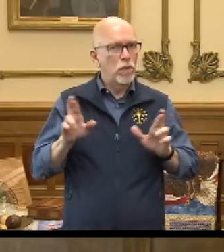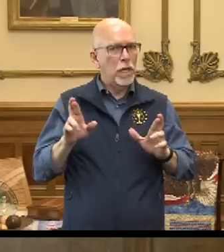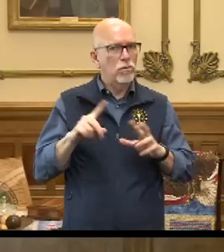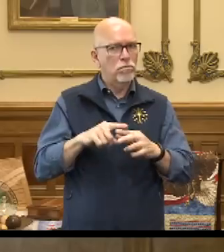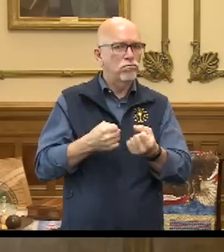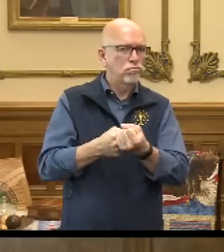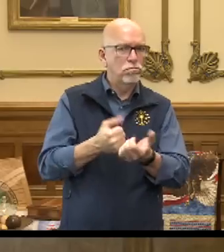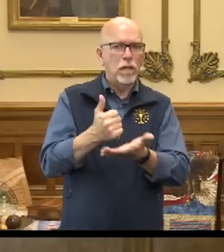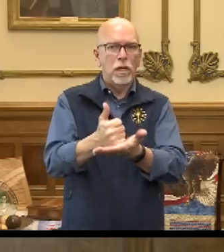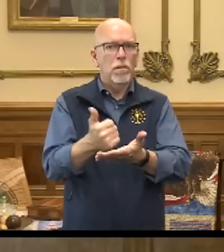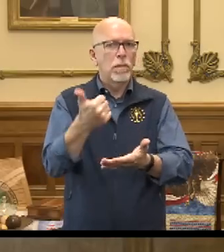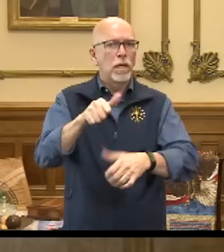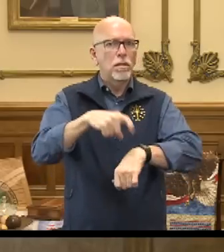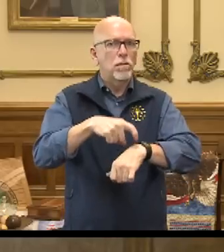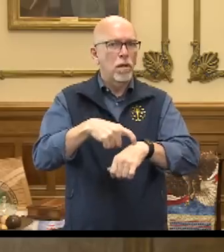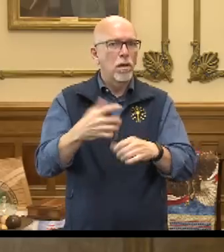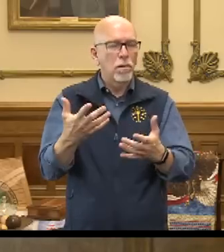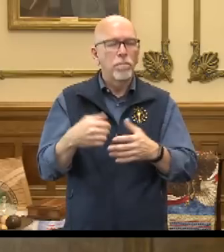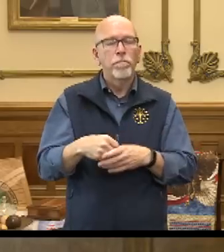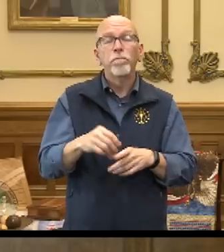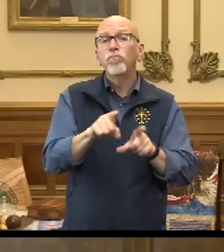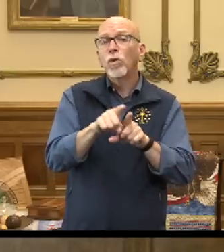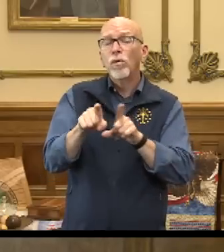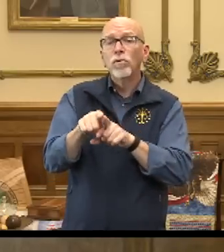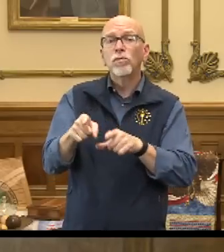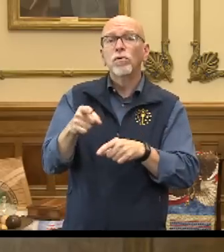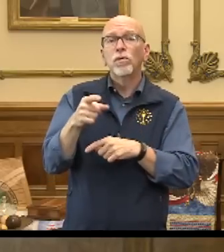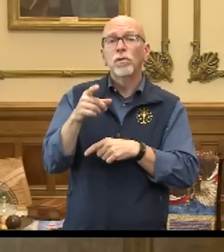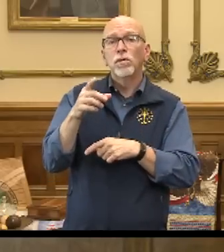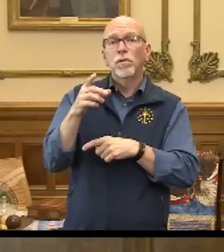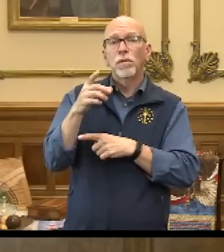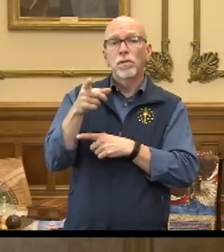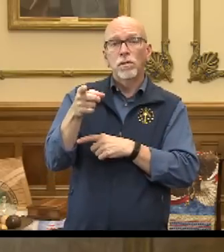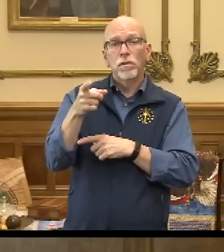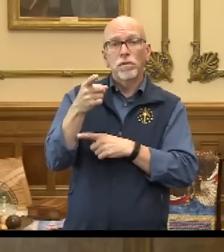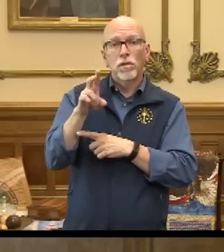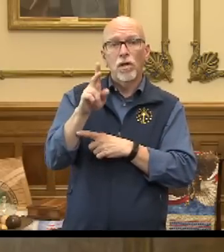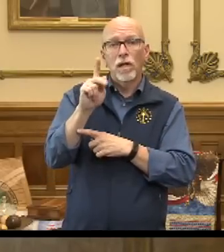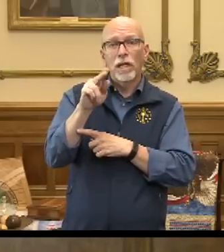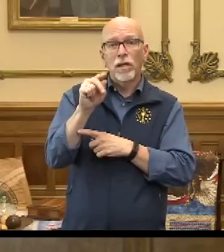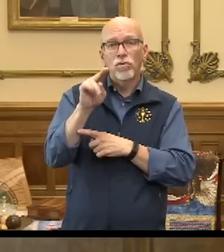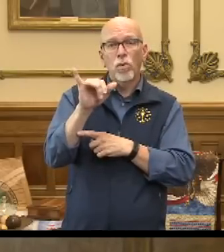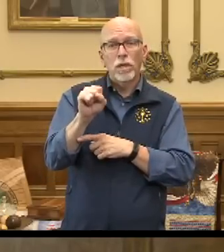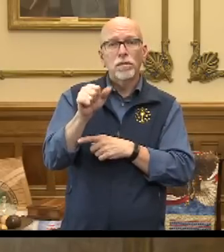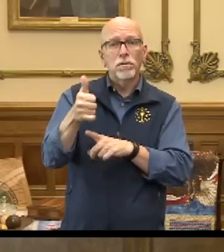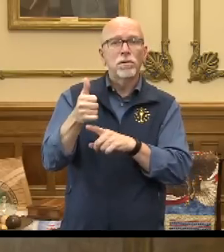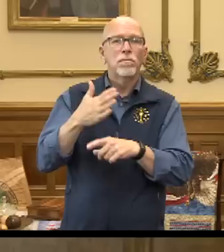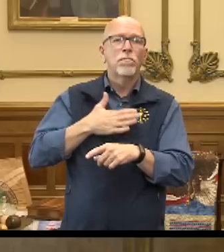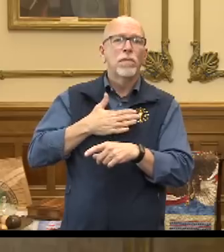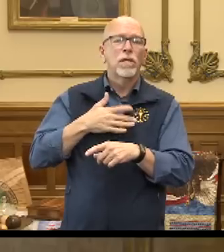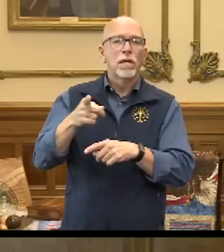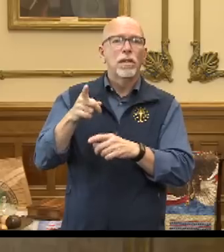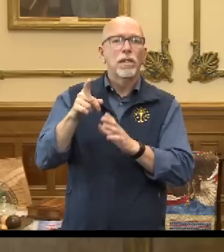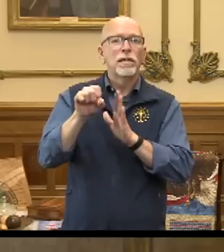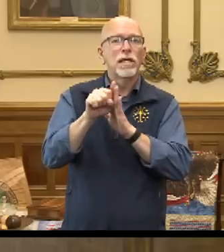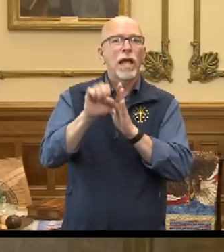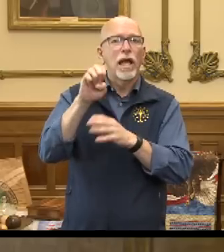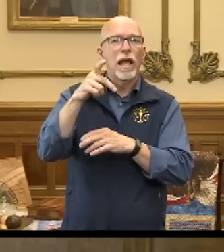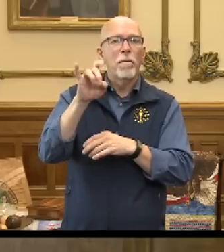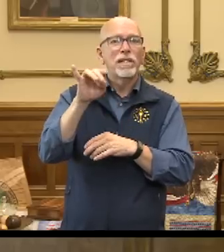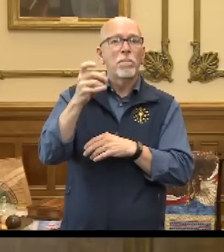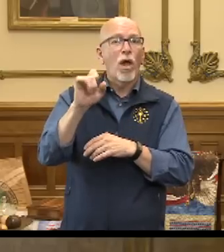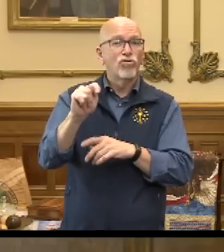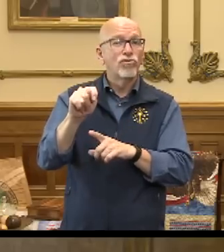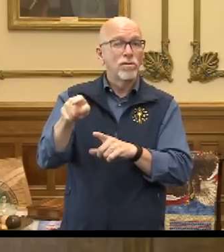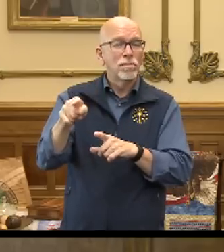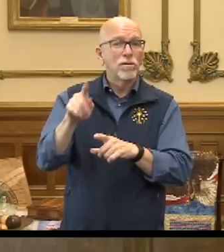point in time that they would need it. And then at the same time, Pam Pontonis, who is my state epidemiologist, and I got on with our